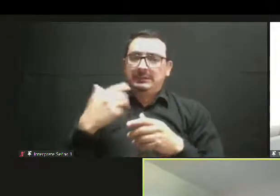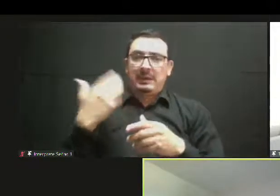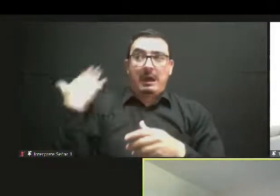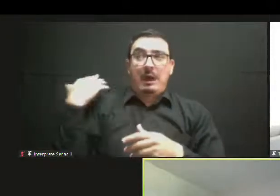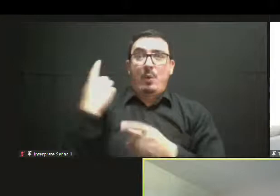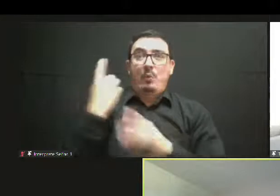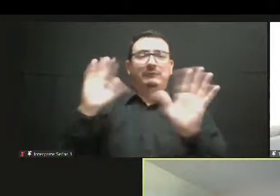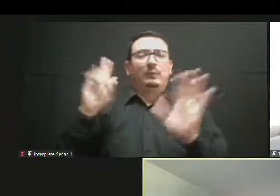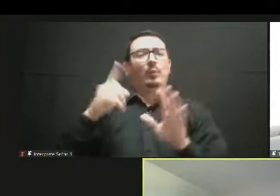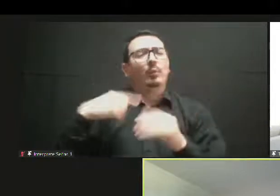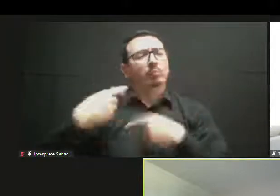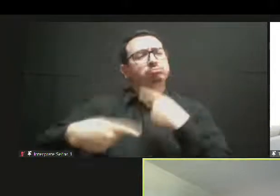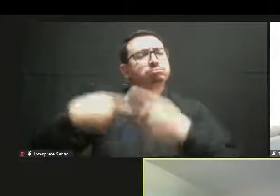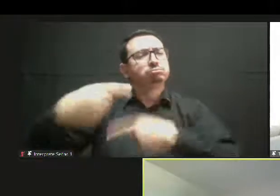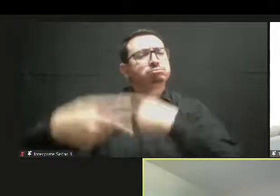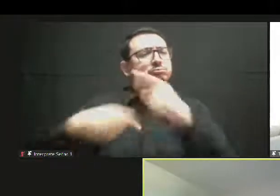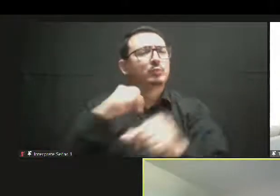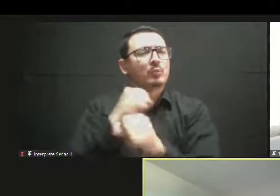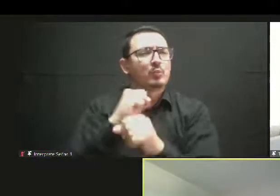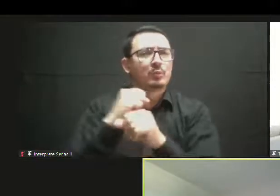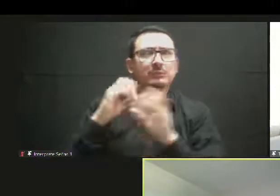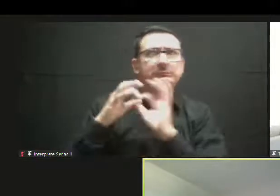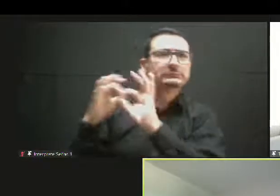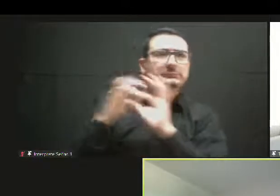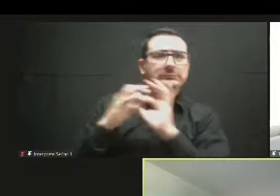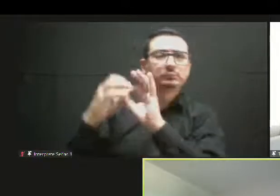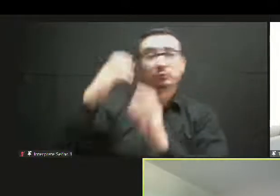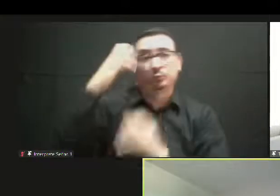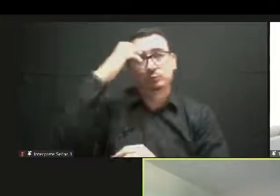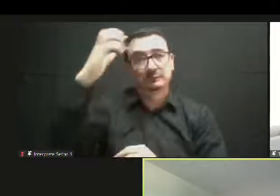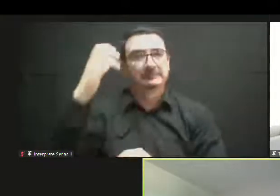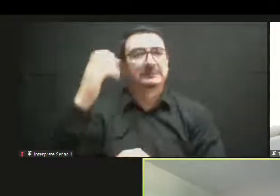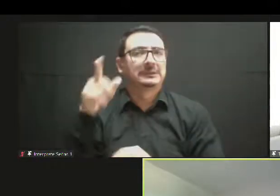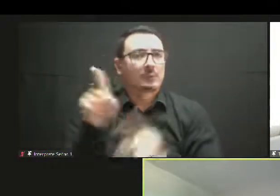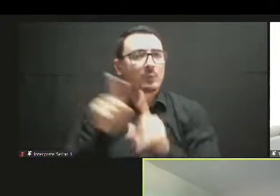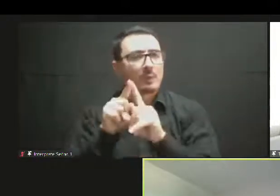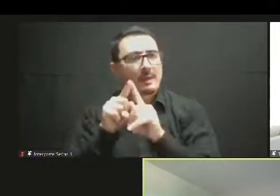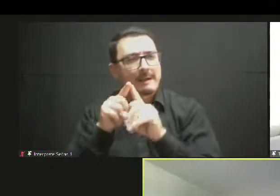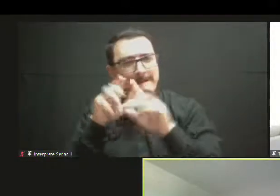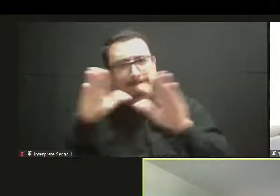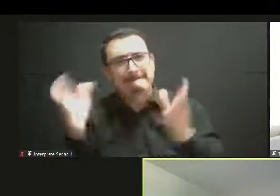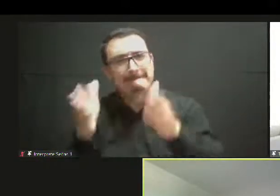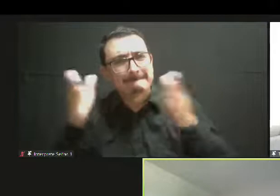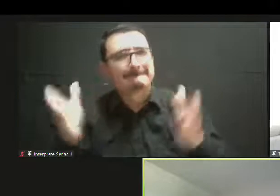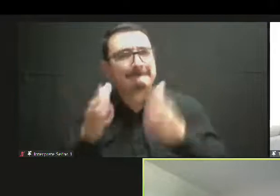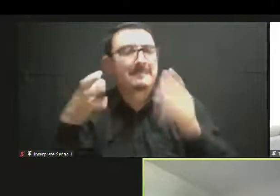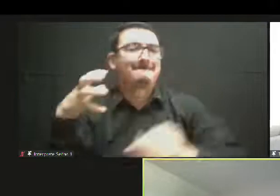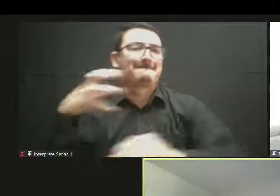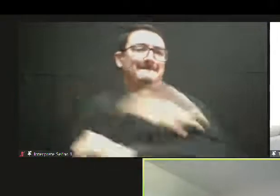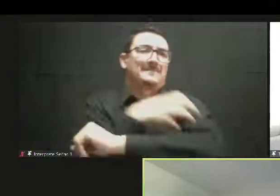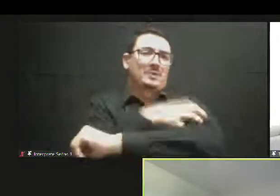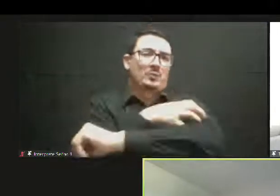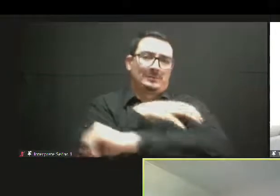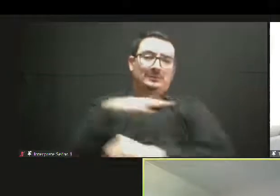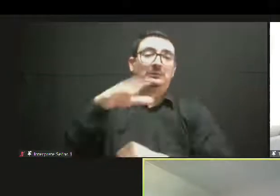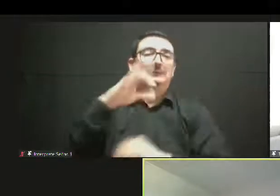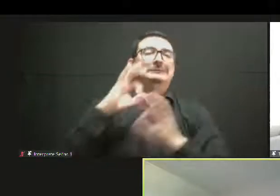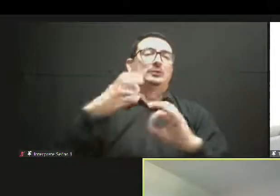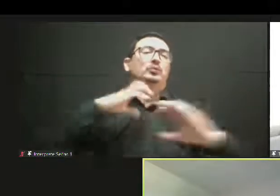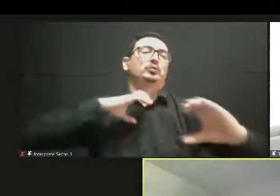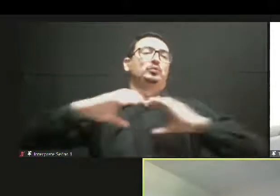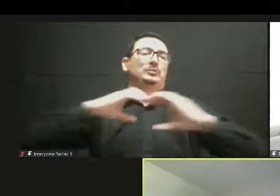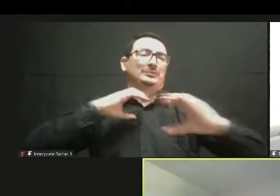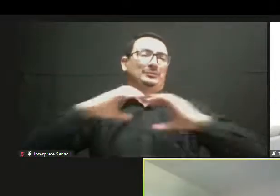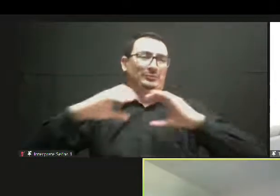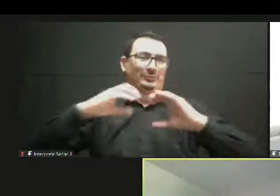to strengthen that communication that needs to flow in a much faster and easier way,